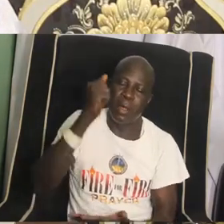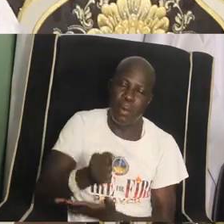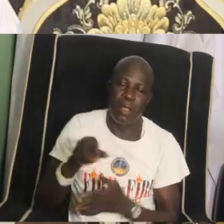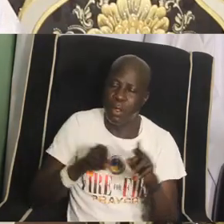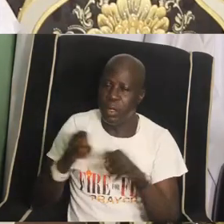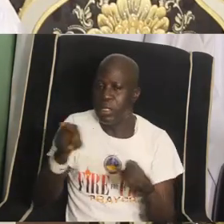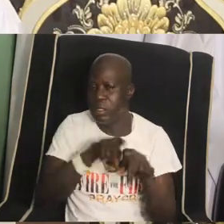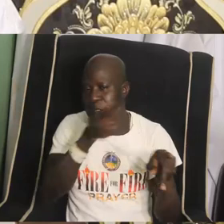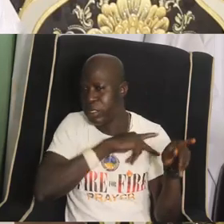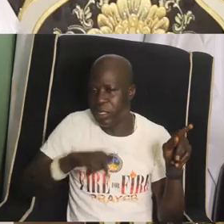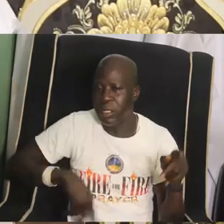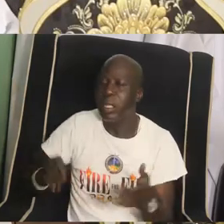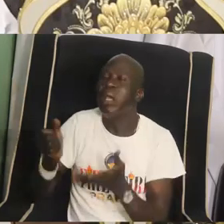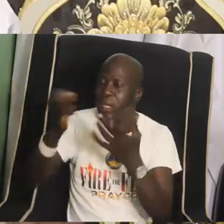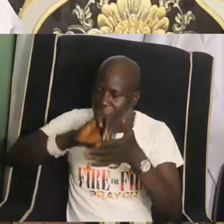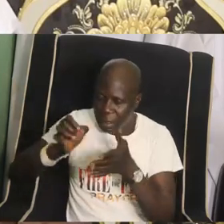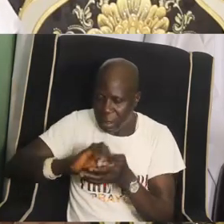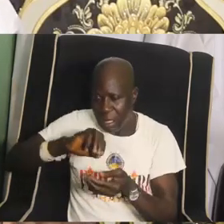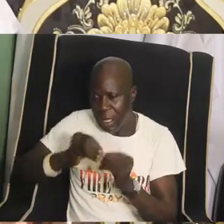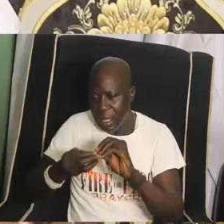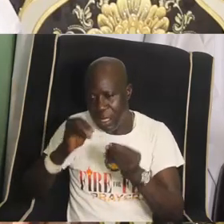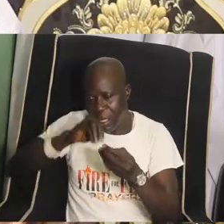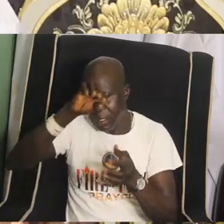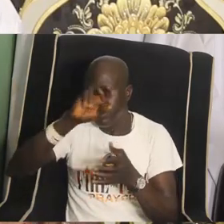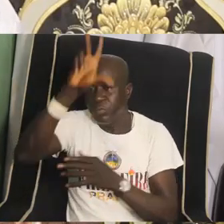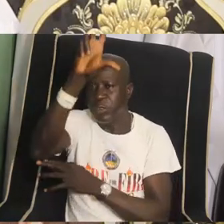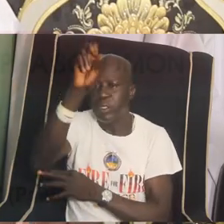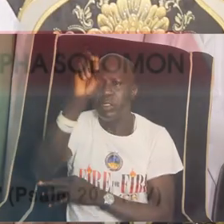Sebioba? Amen. Go account number. Write the account number.